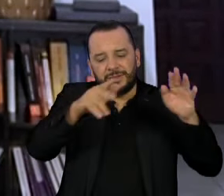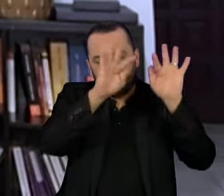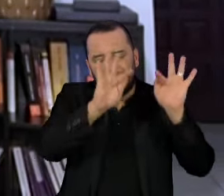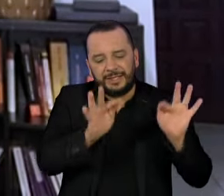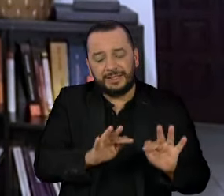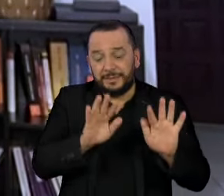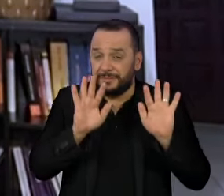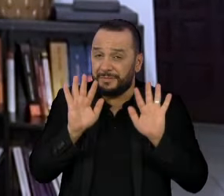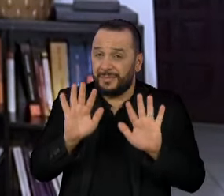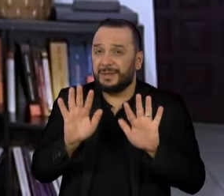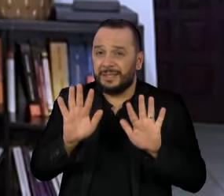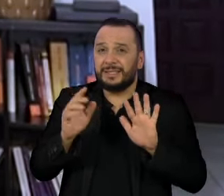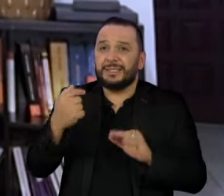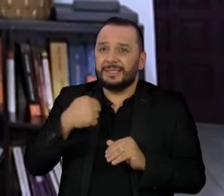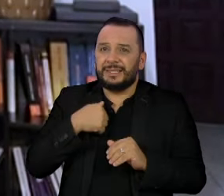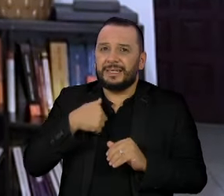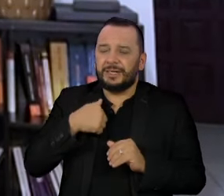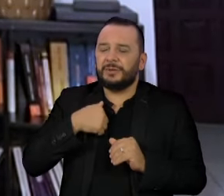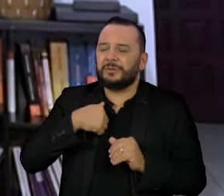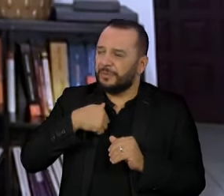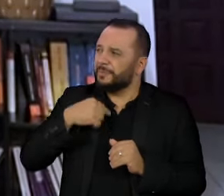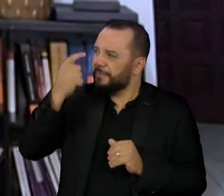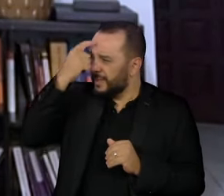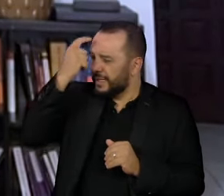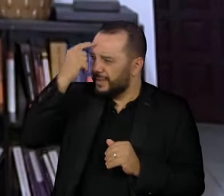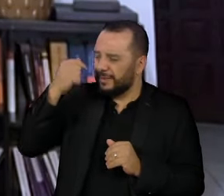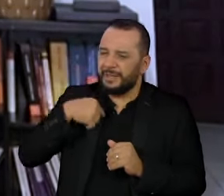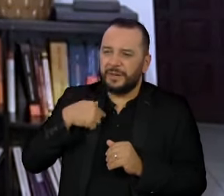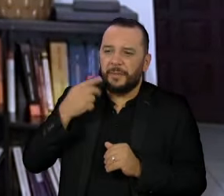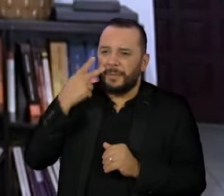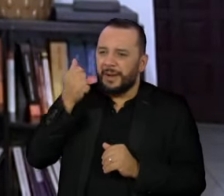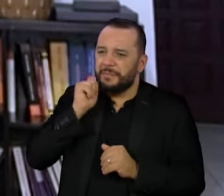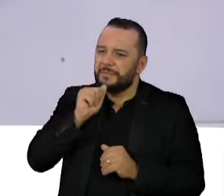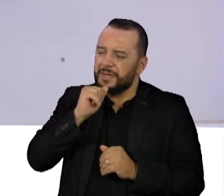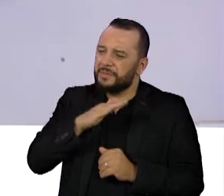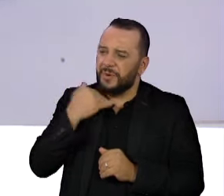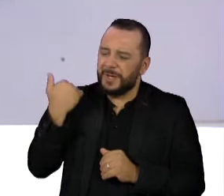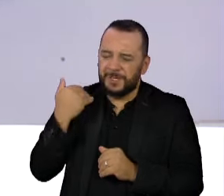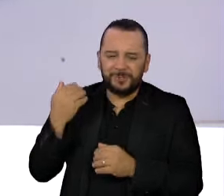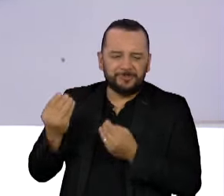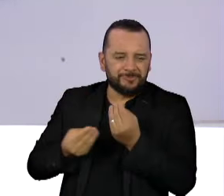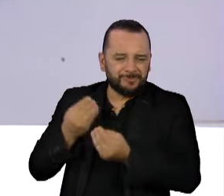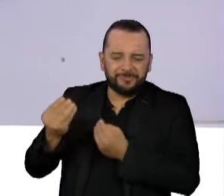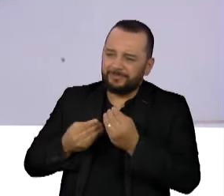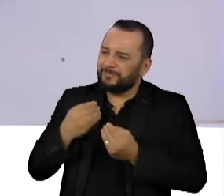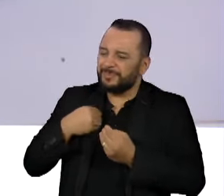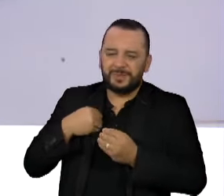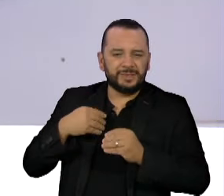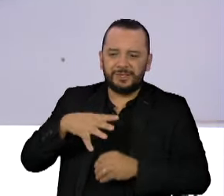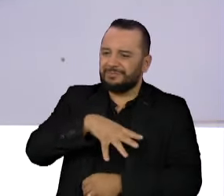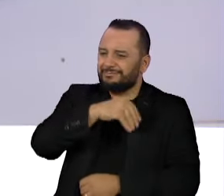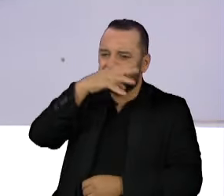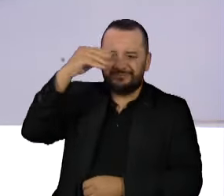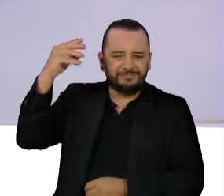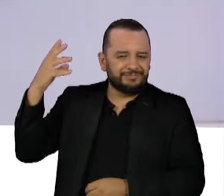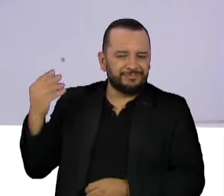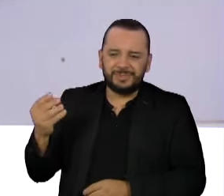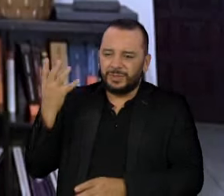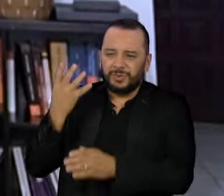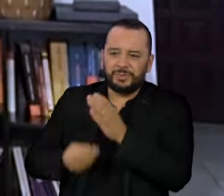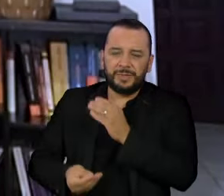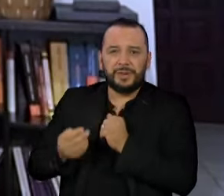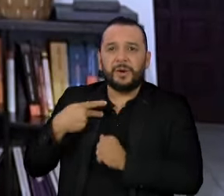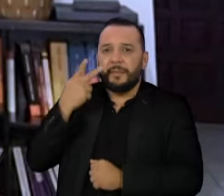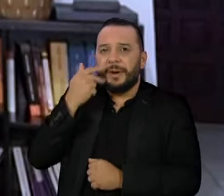of thinking about how much i have lost and how much i will never have again and my parents and i were so close i um